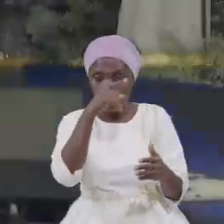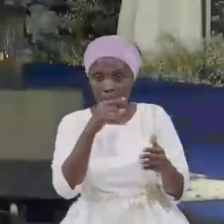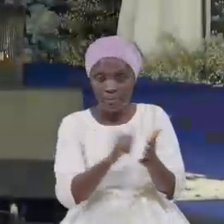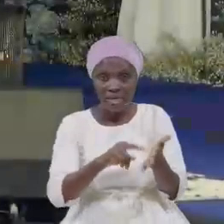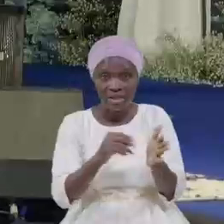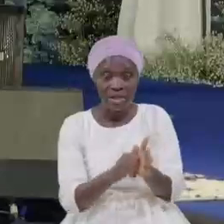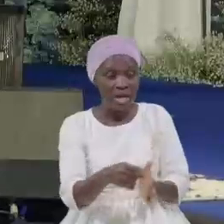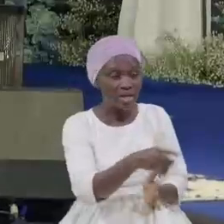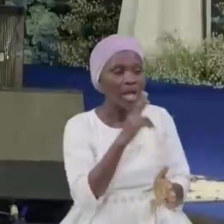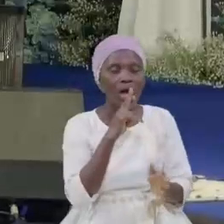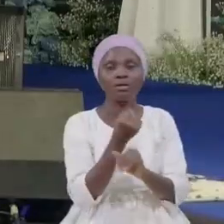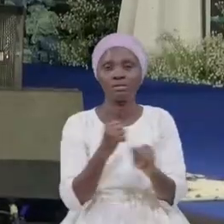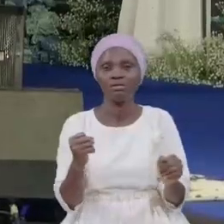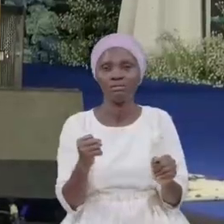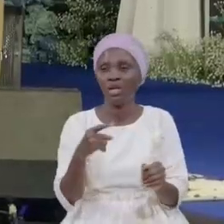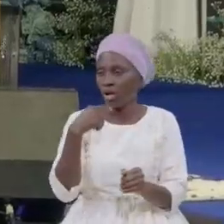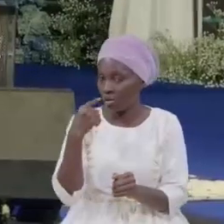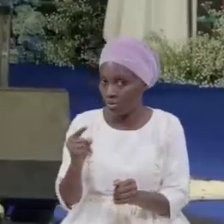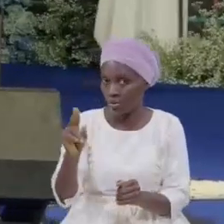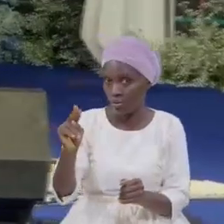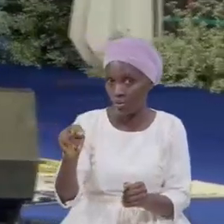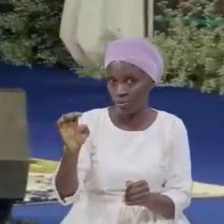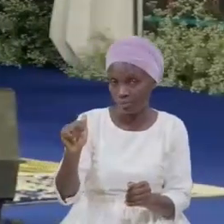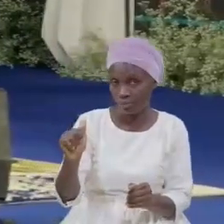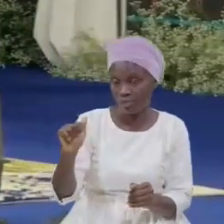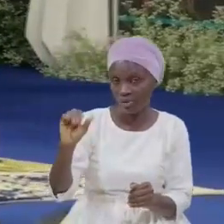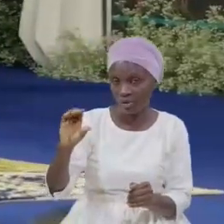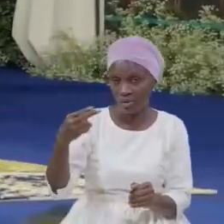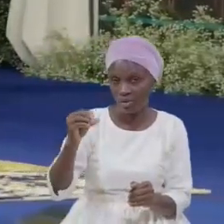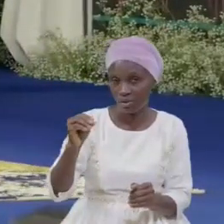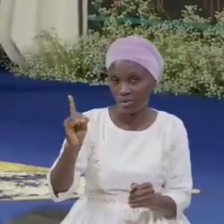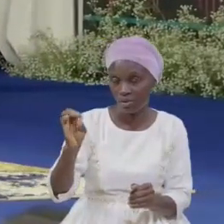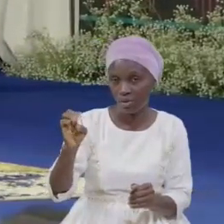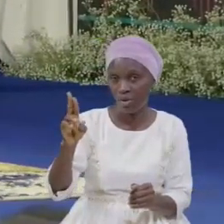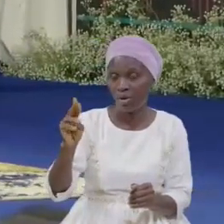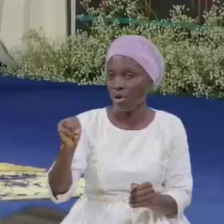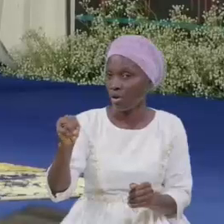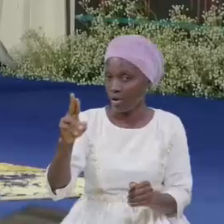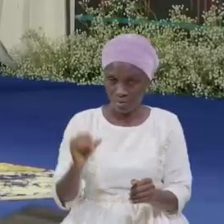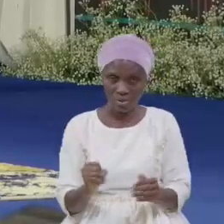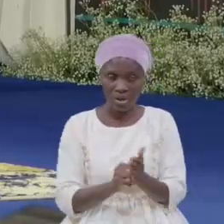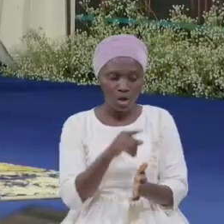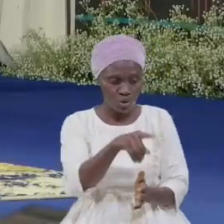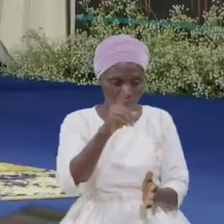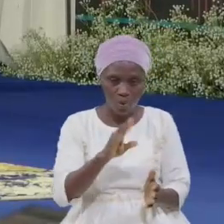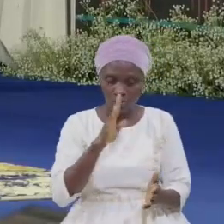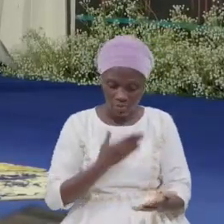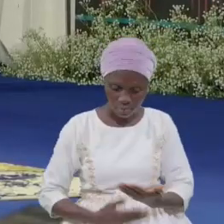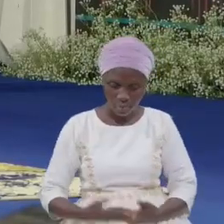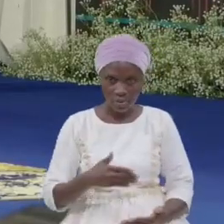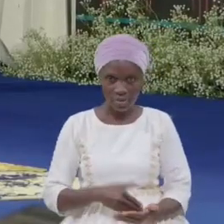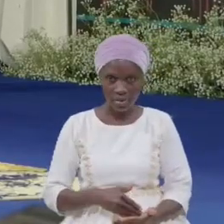ye must be born again. Even in his lifetime, you must be born again. Born